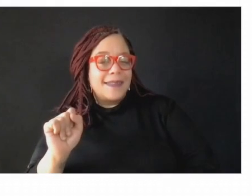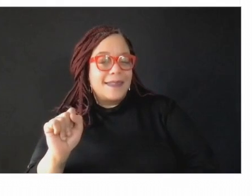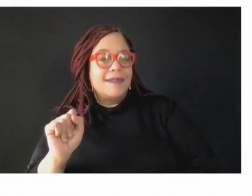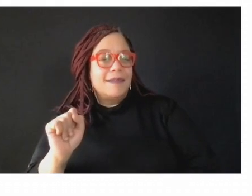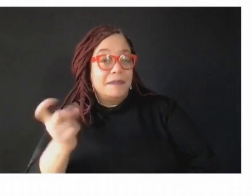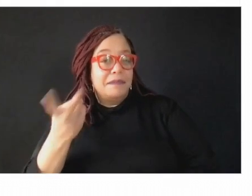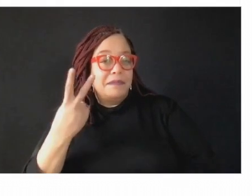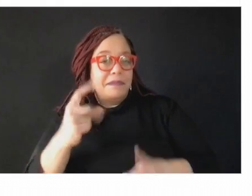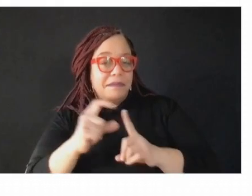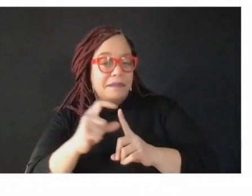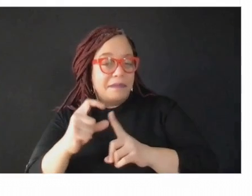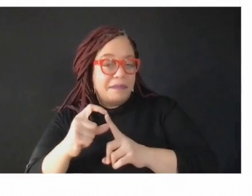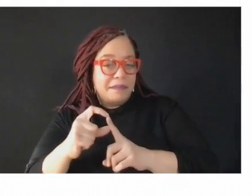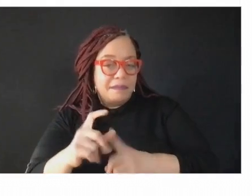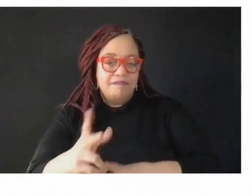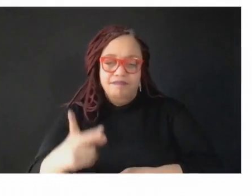of